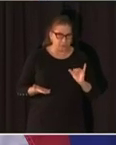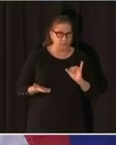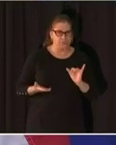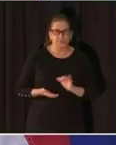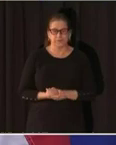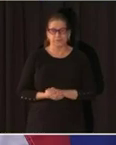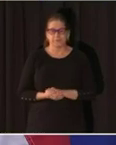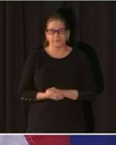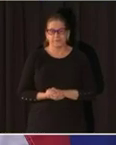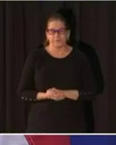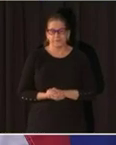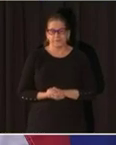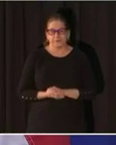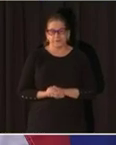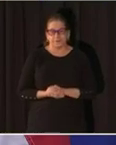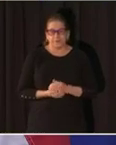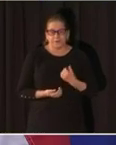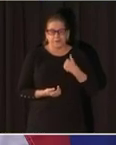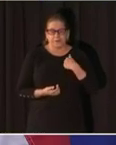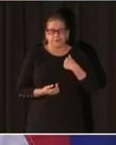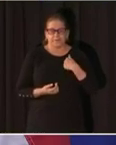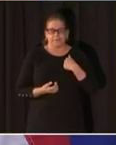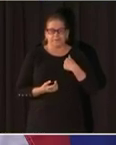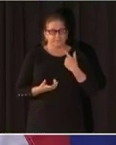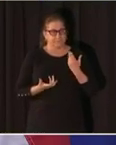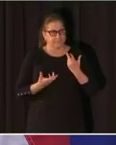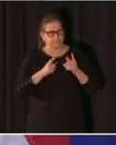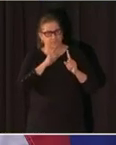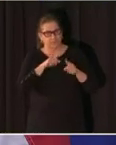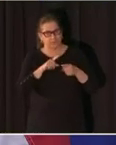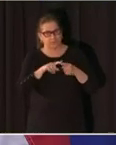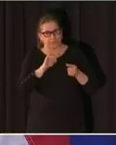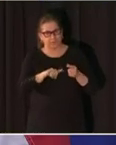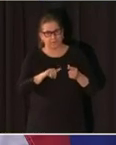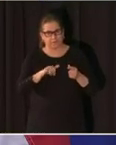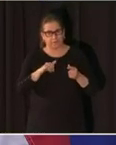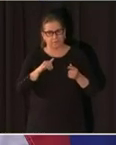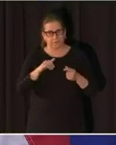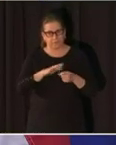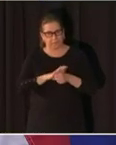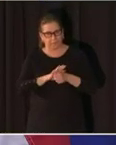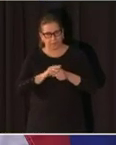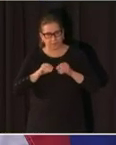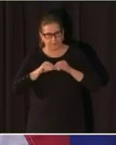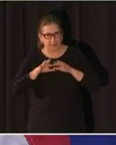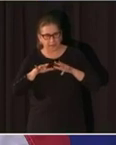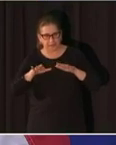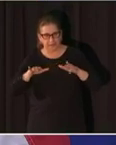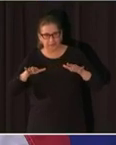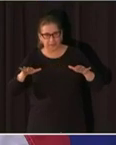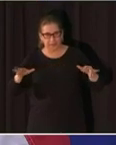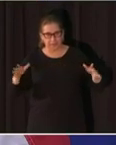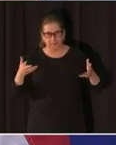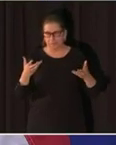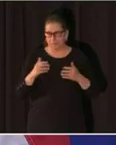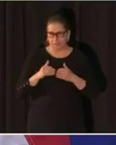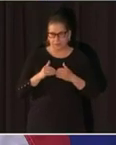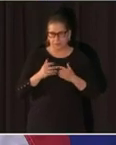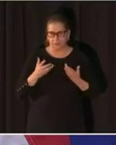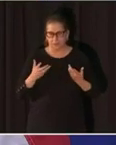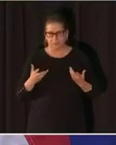moving forward. And of course, when we get to the other side, we need to focus and continue to focus